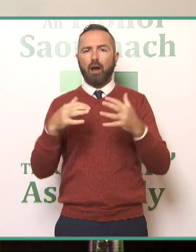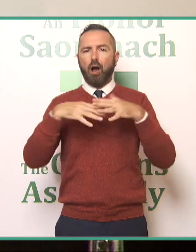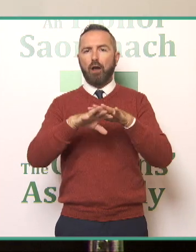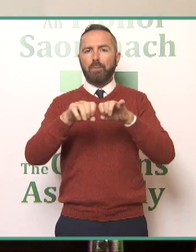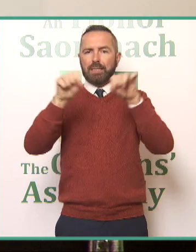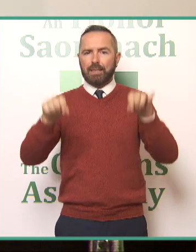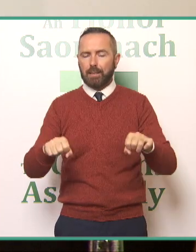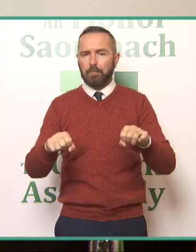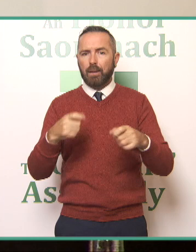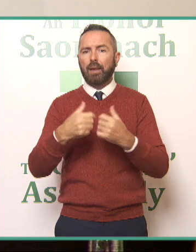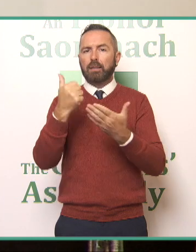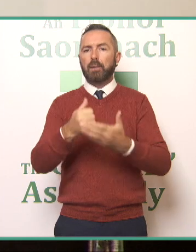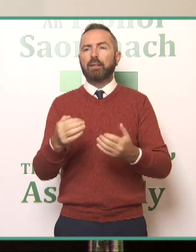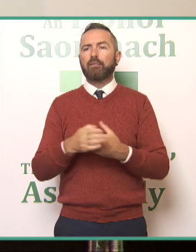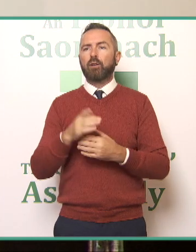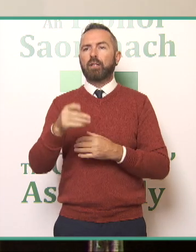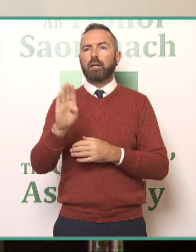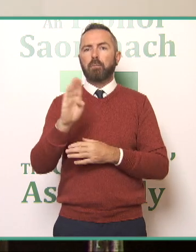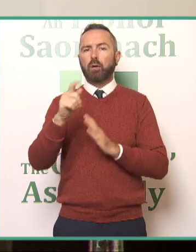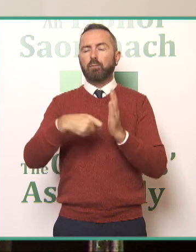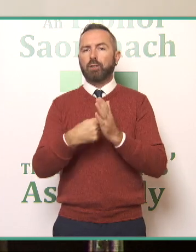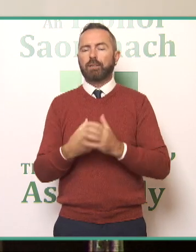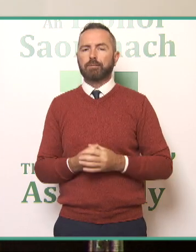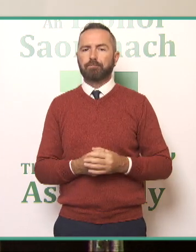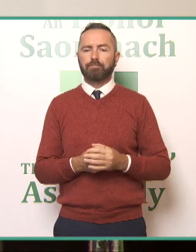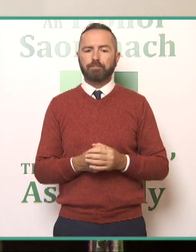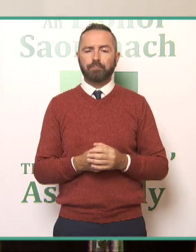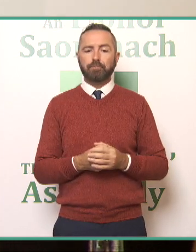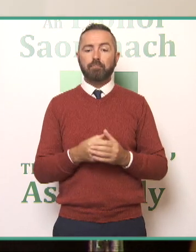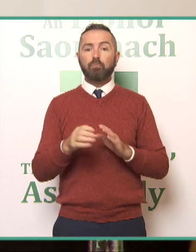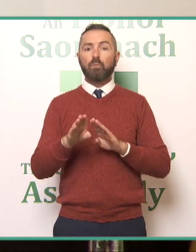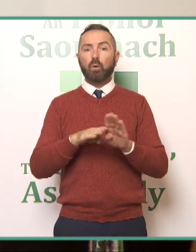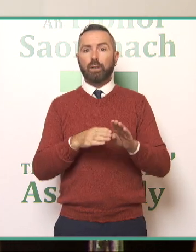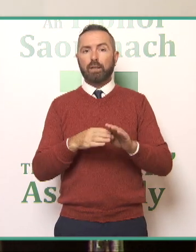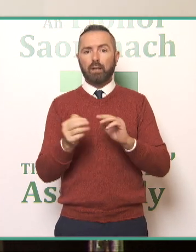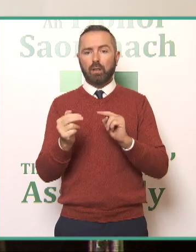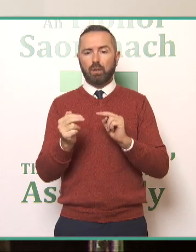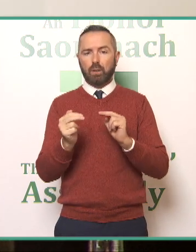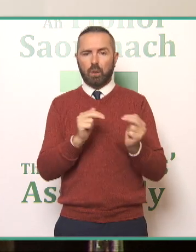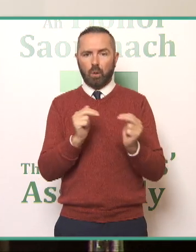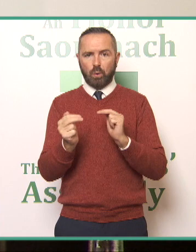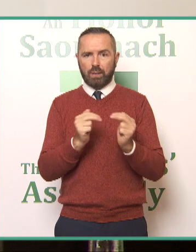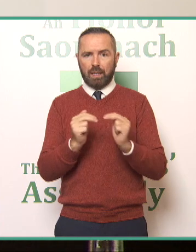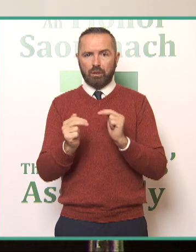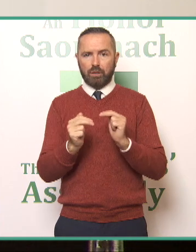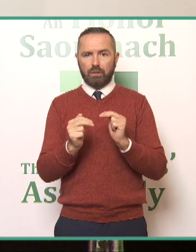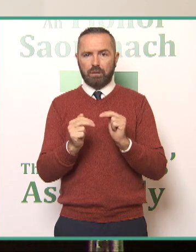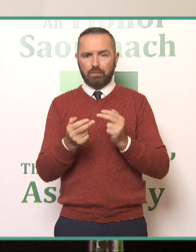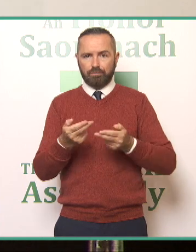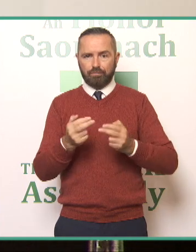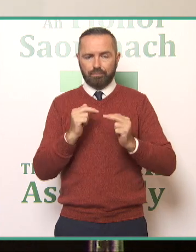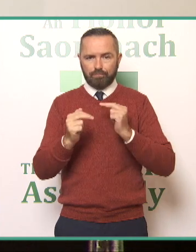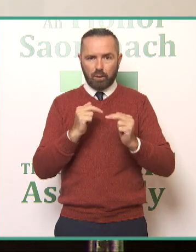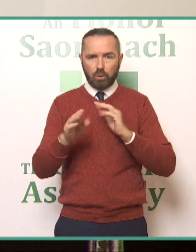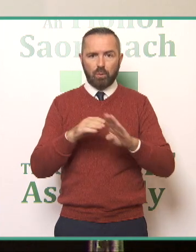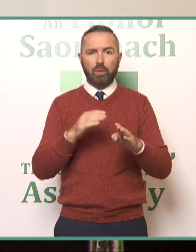that was the basis of the Burn. In the negotiations with the government departments and with Brussels over the last 12